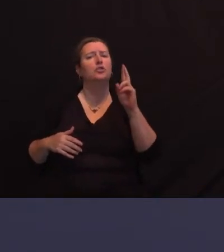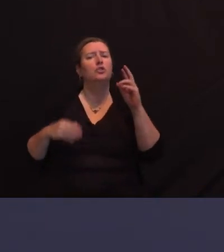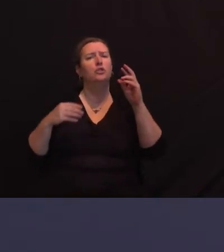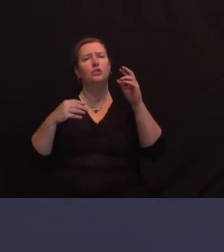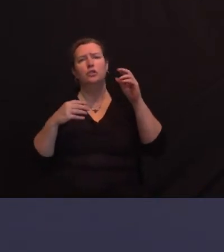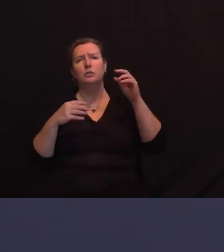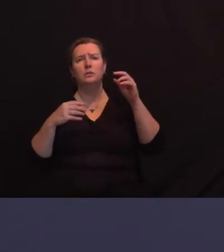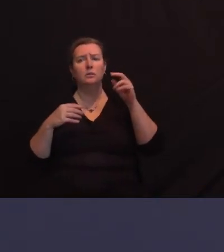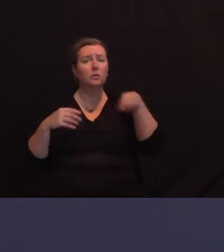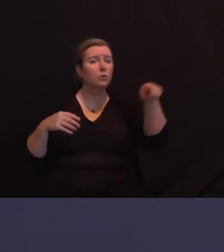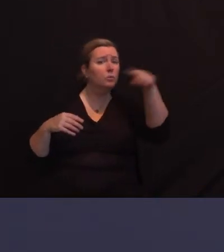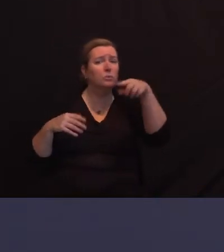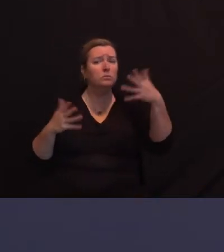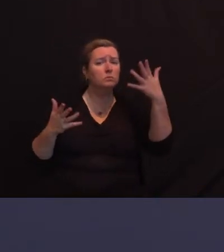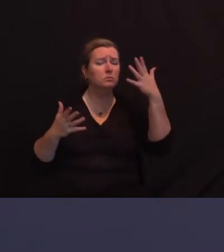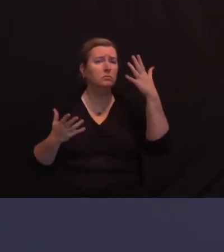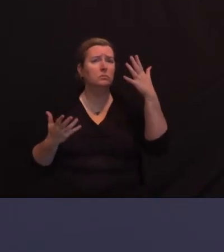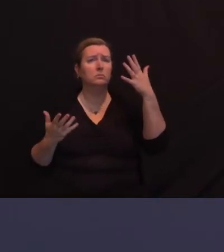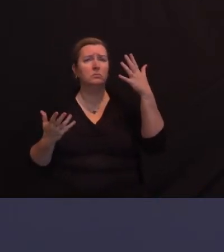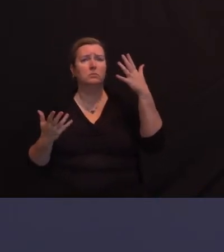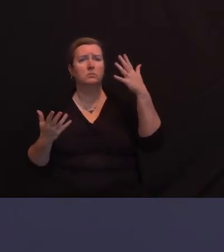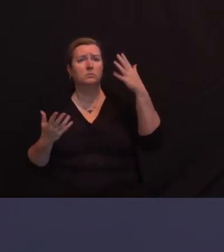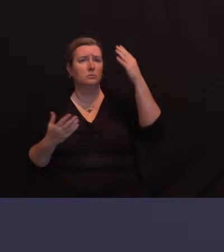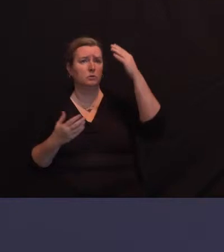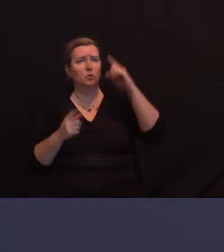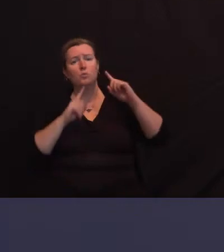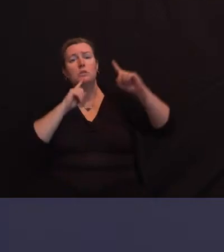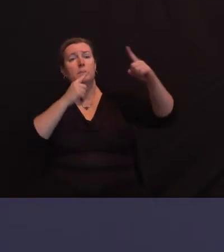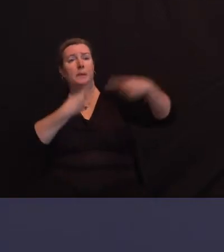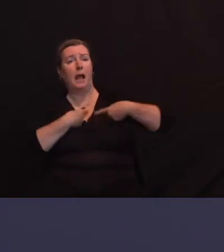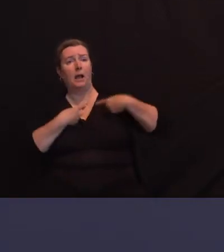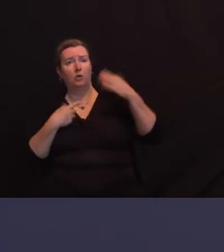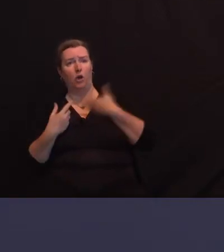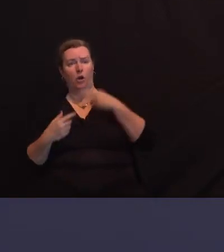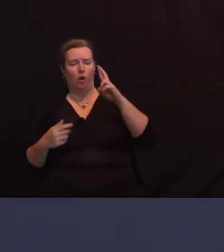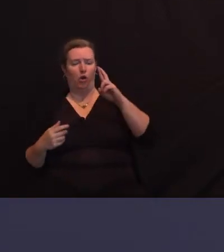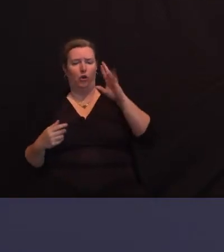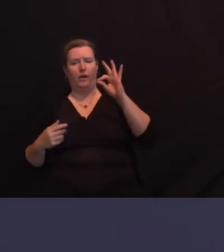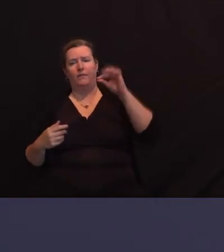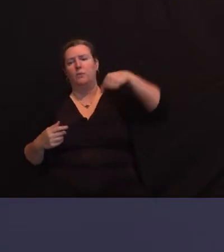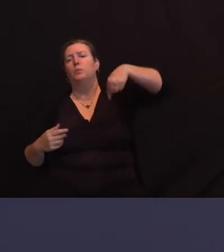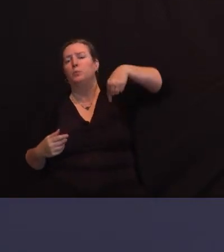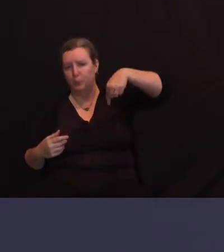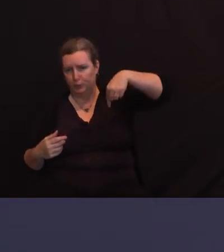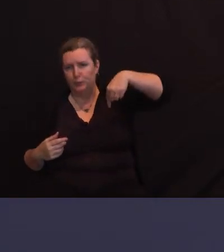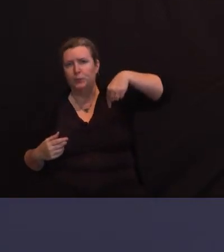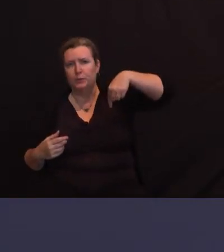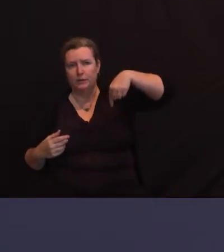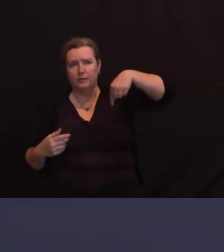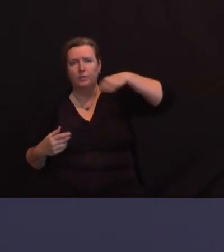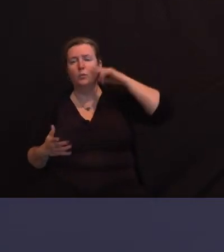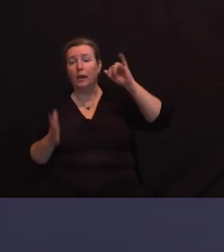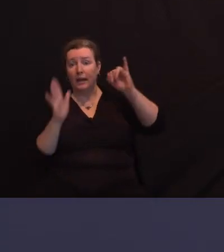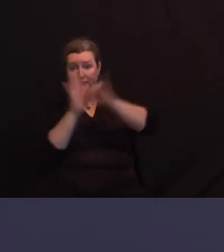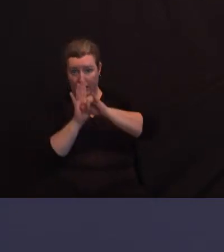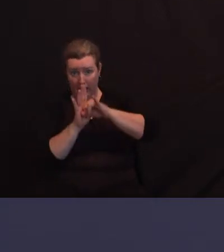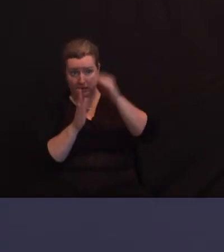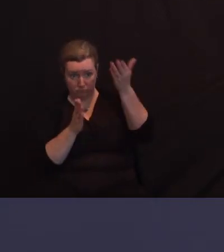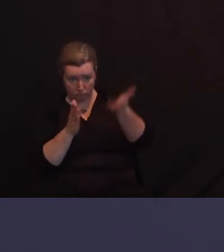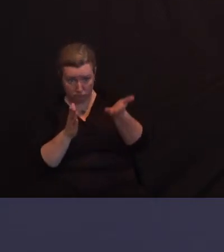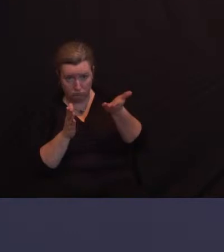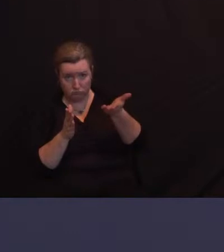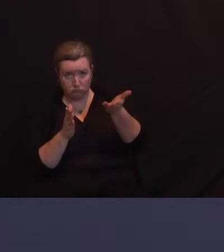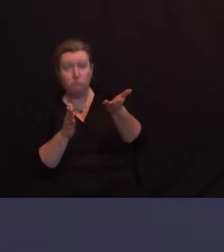recently answered a request for quotes and have recently been identified by our selection group to